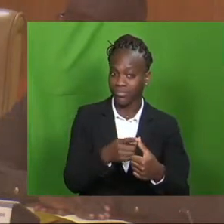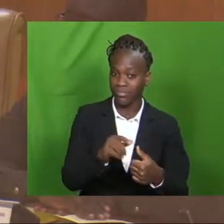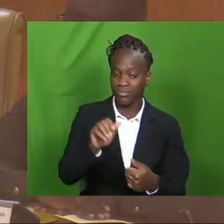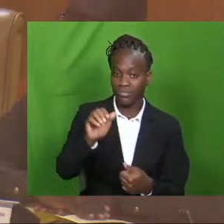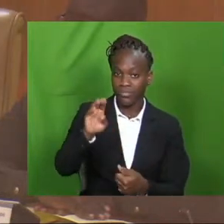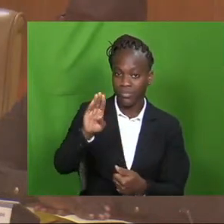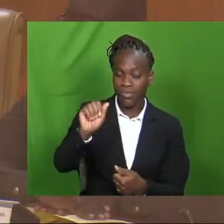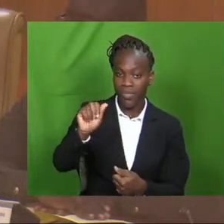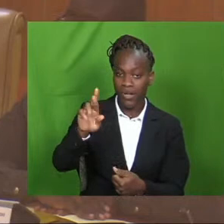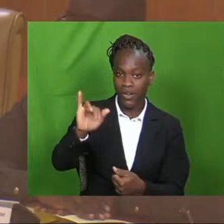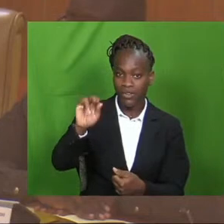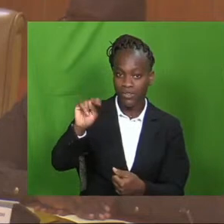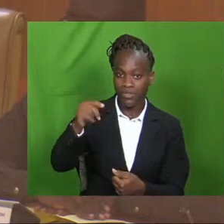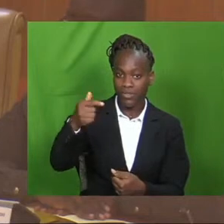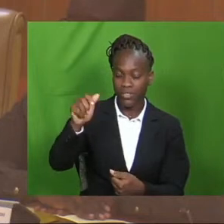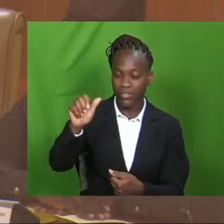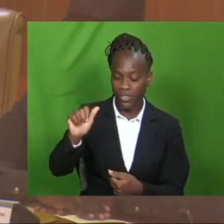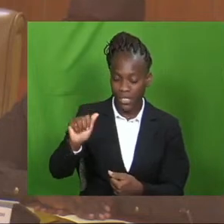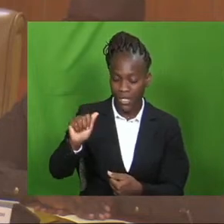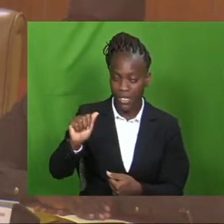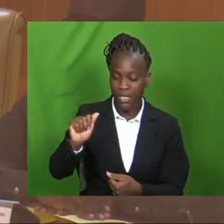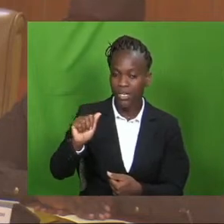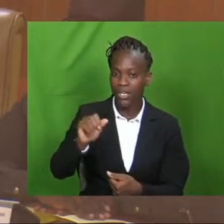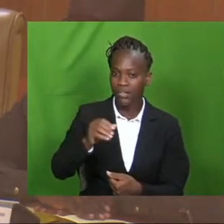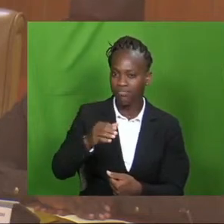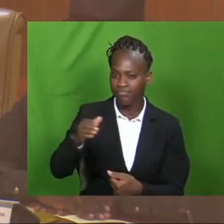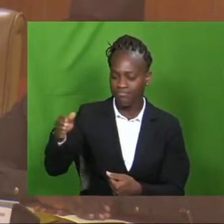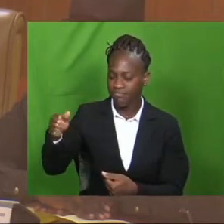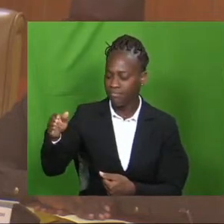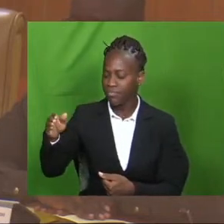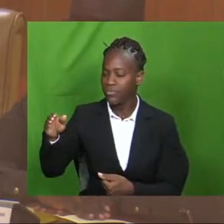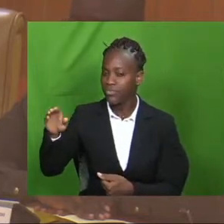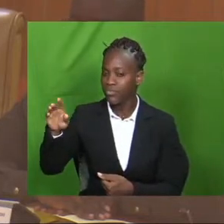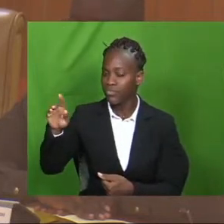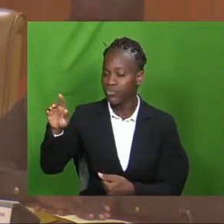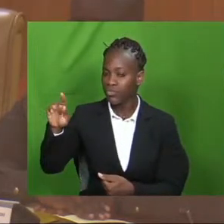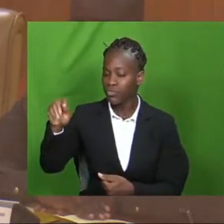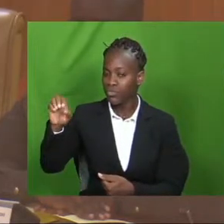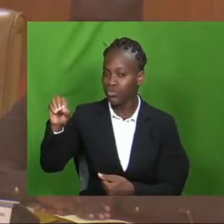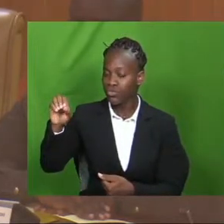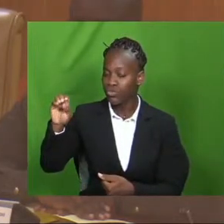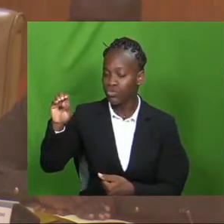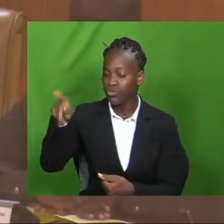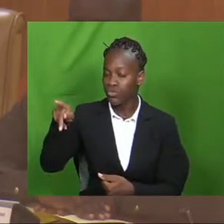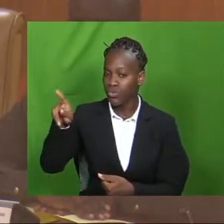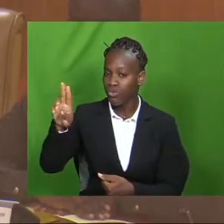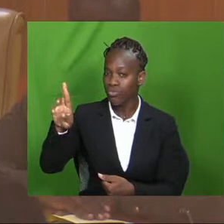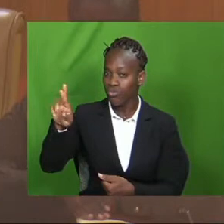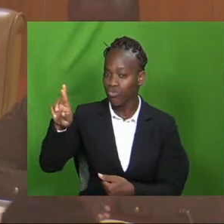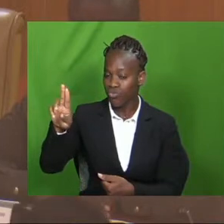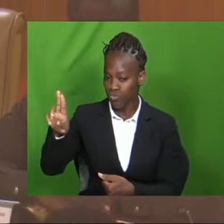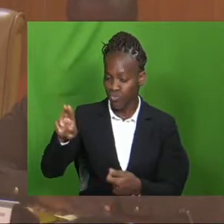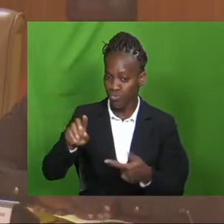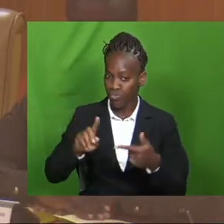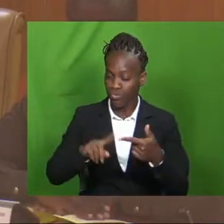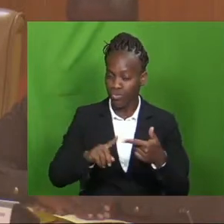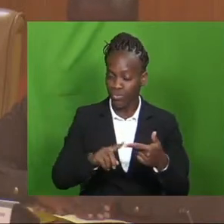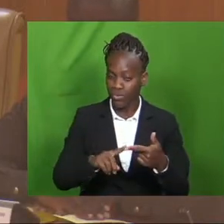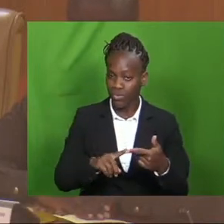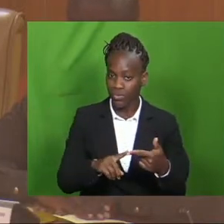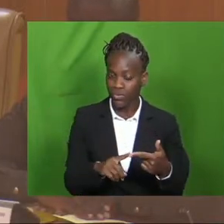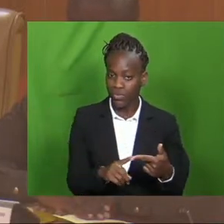Barinya, Kulgwana, Nanyeri, and Tok Road. 2.